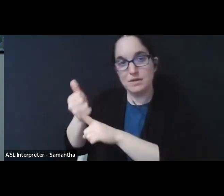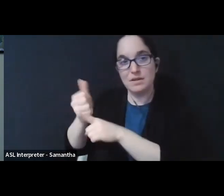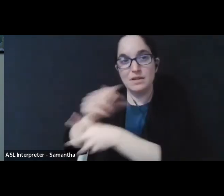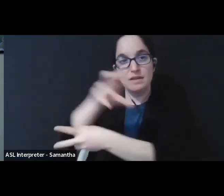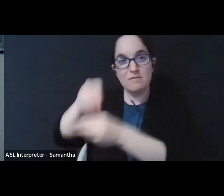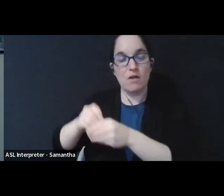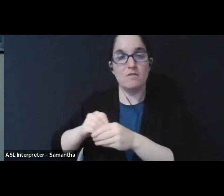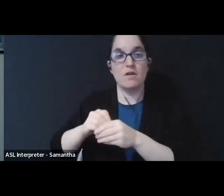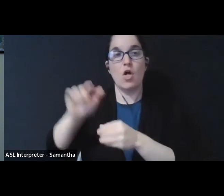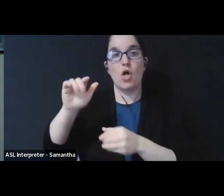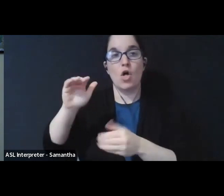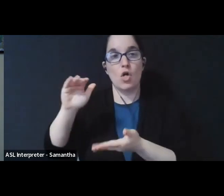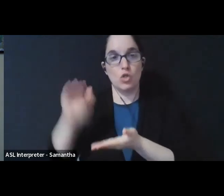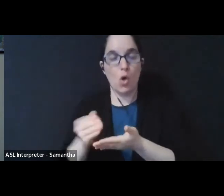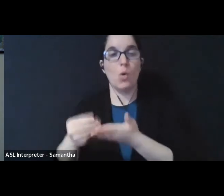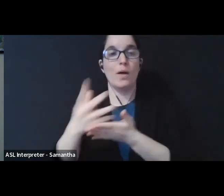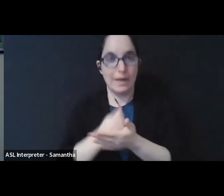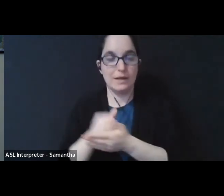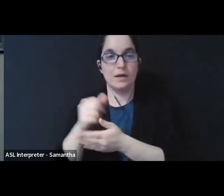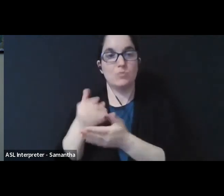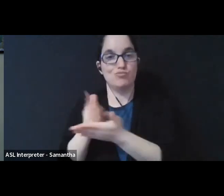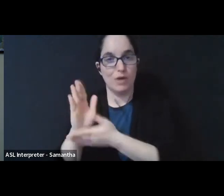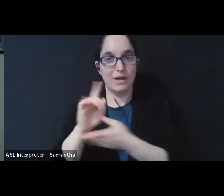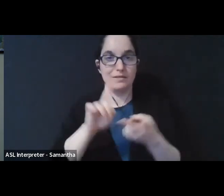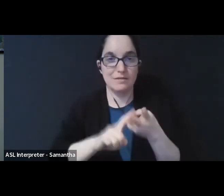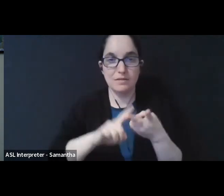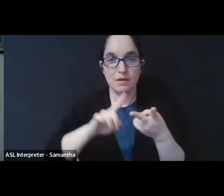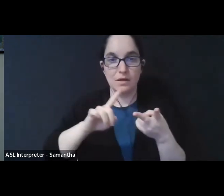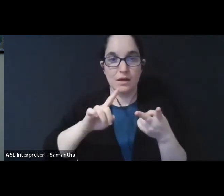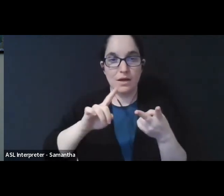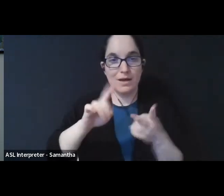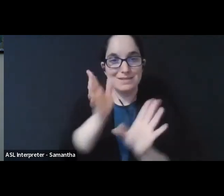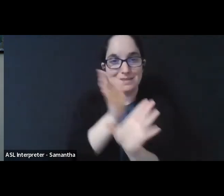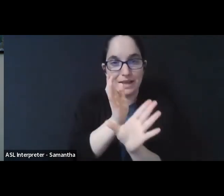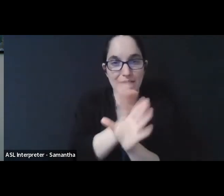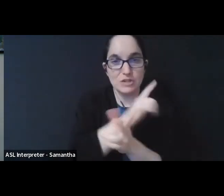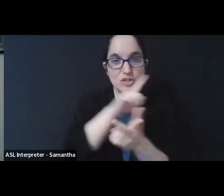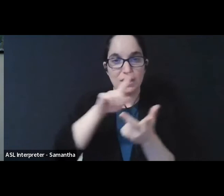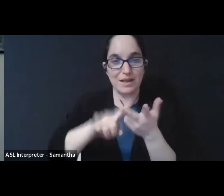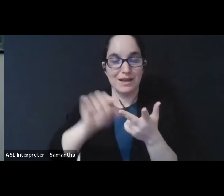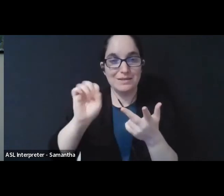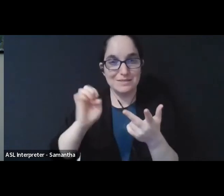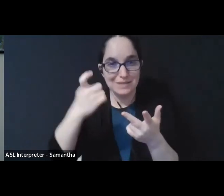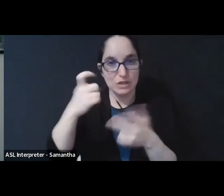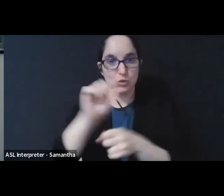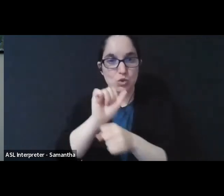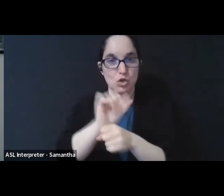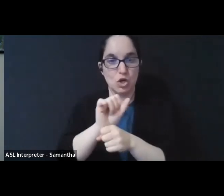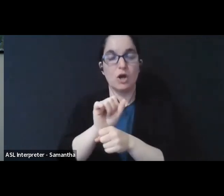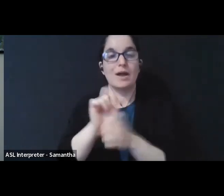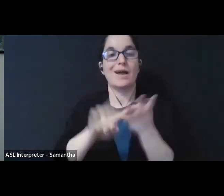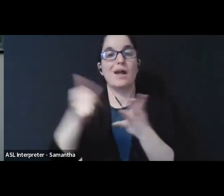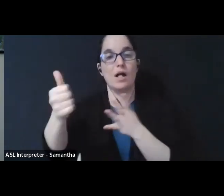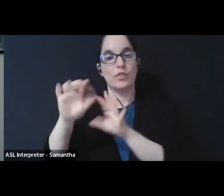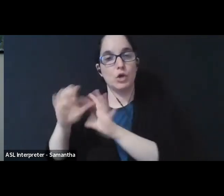rights, psychiatric survivors' rights, sex workers' rights, and drug users' union movement. She's a leadership team member and a sex work liaison for